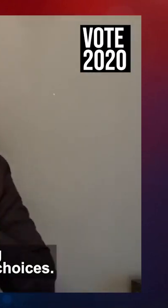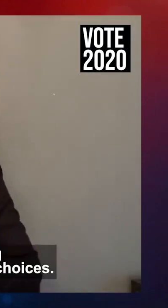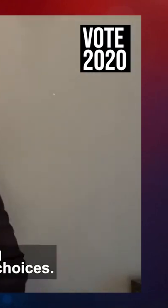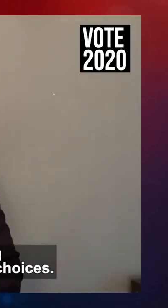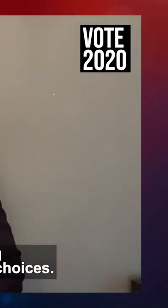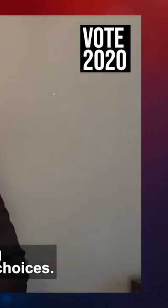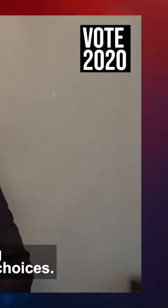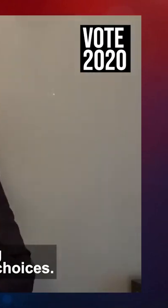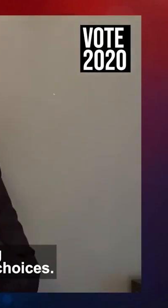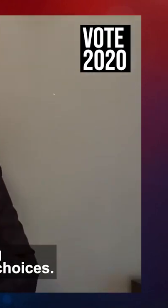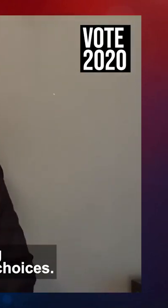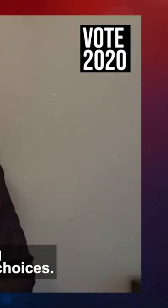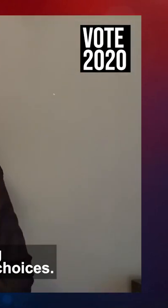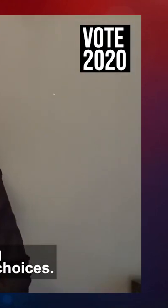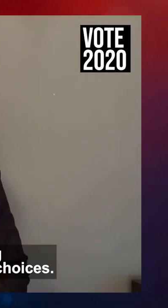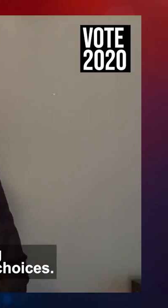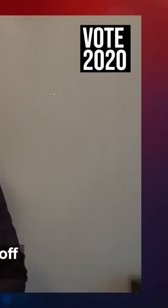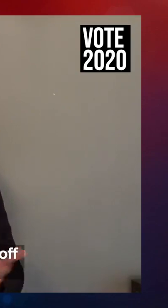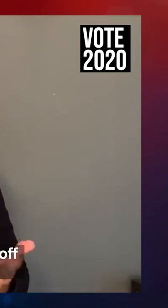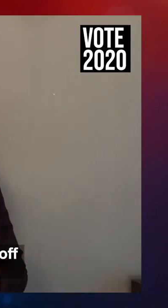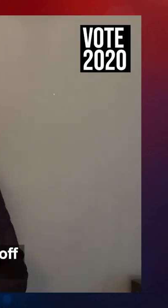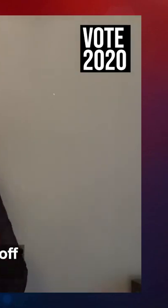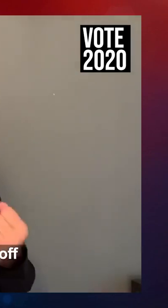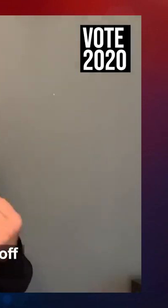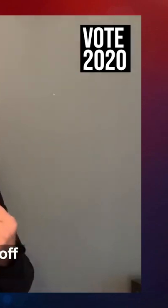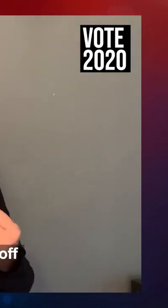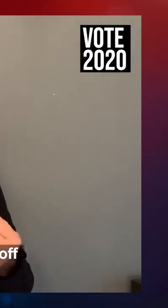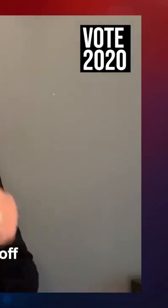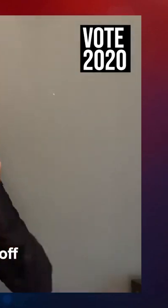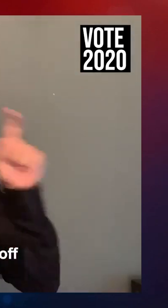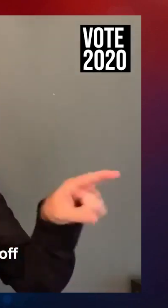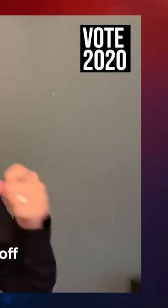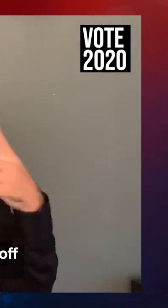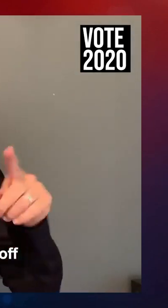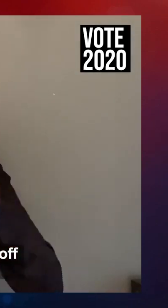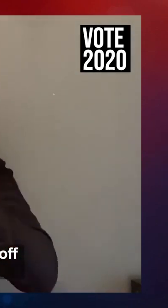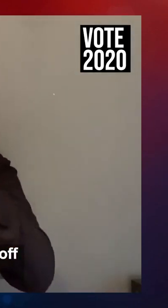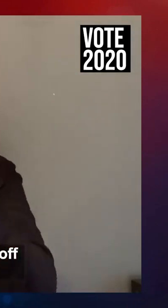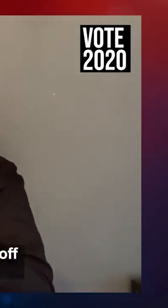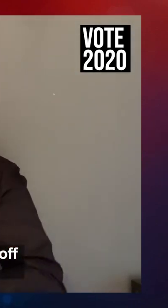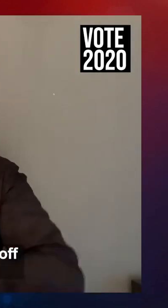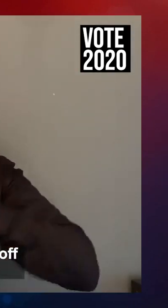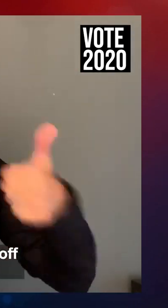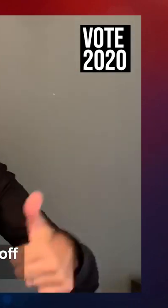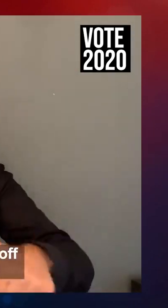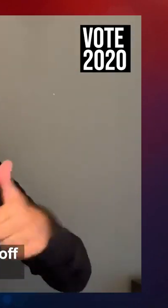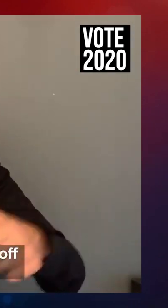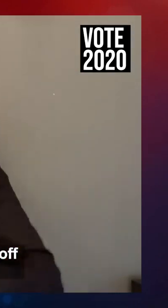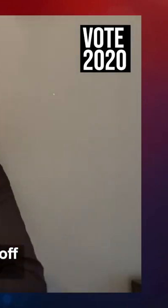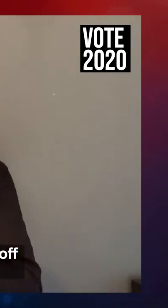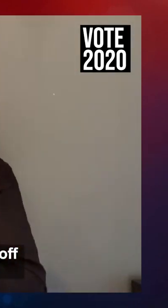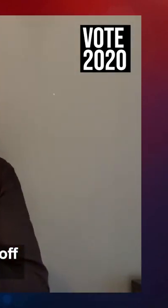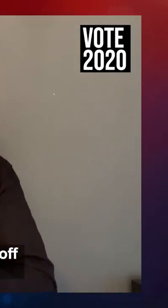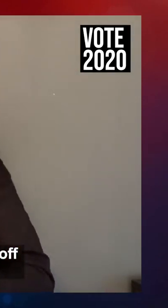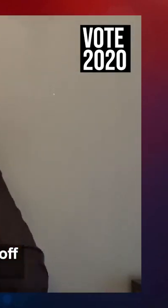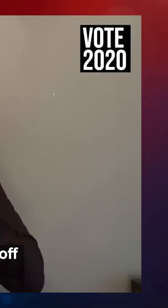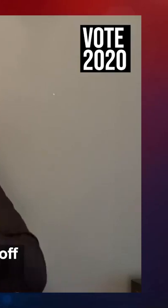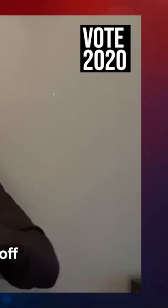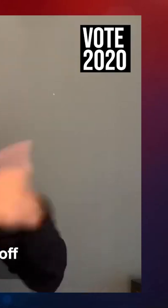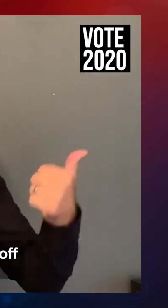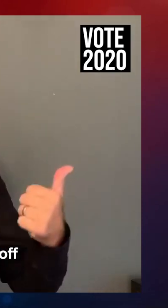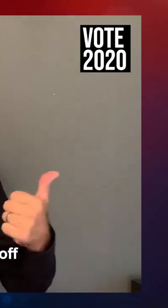unsure about using the postal service, you have other choices. You can even drop your ballot off